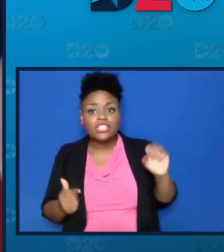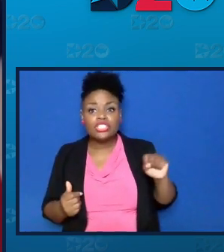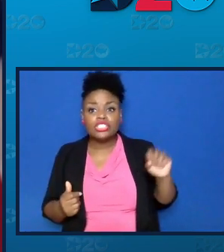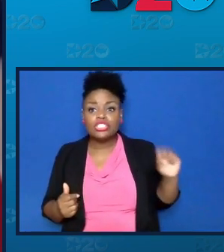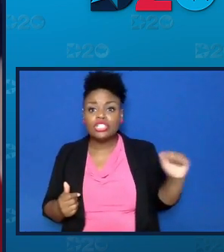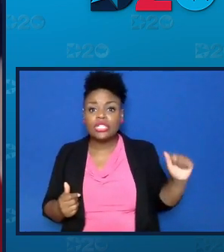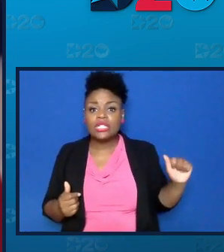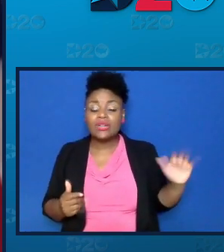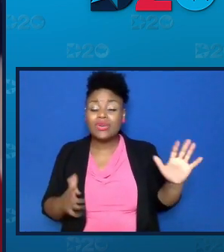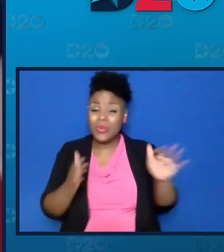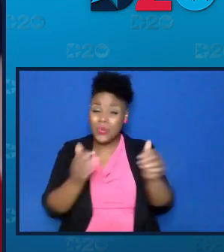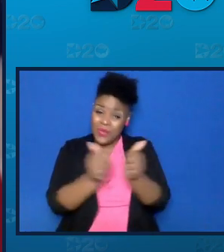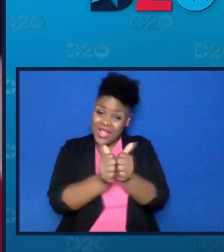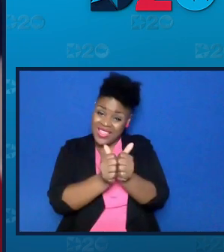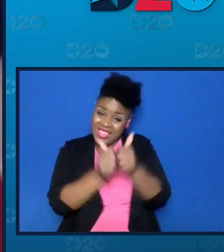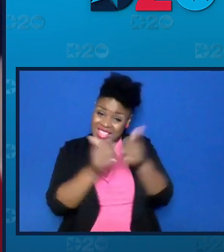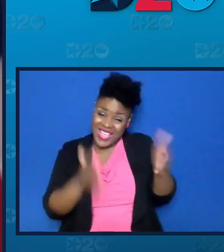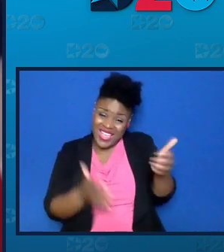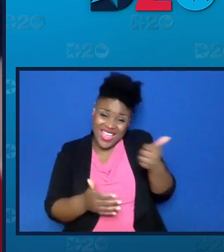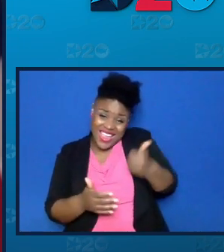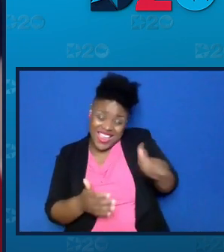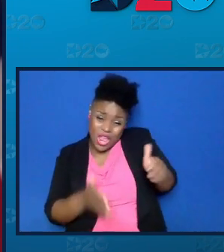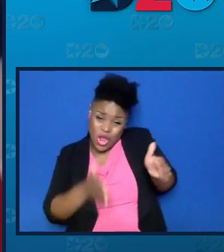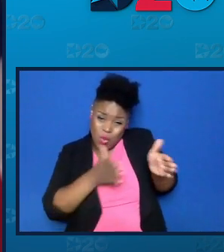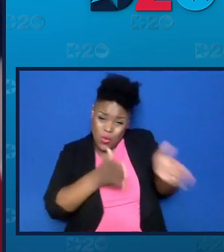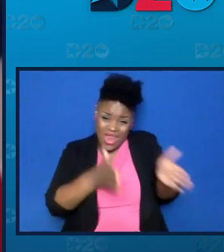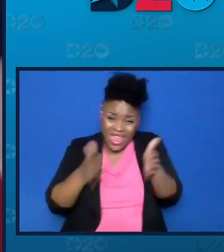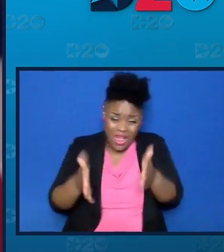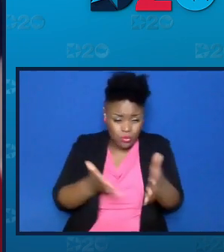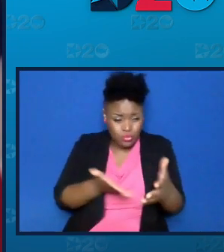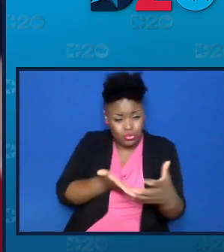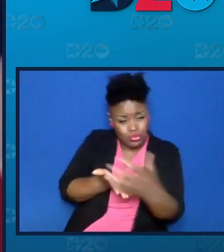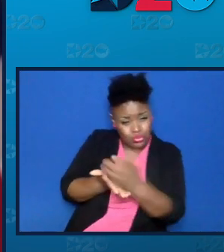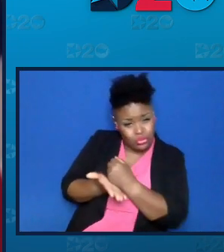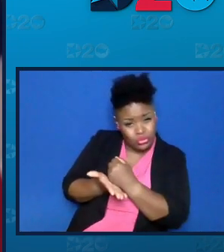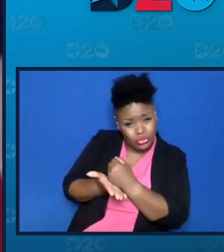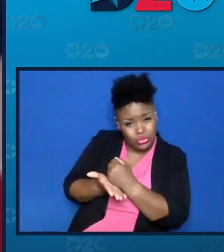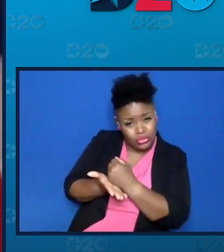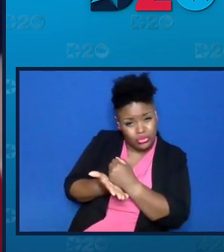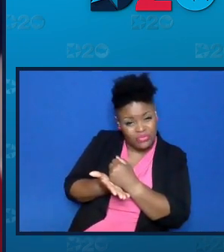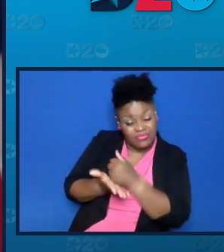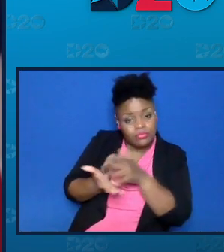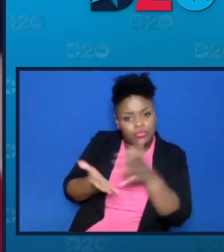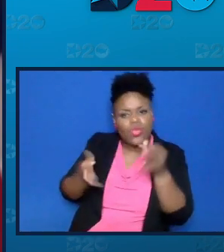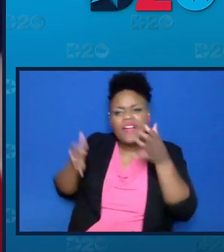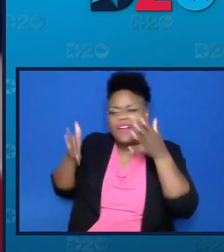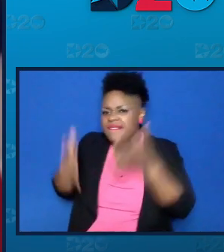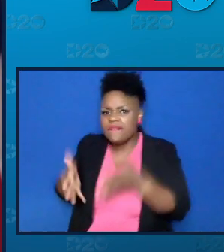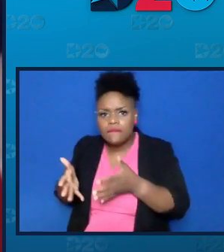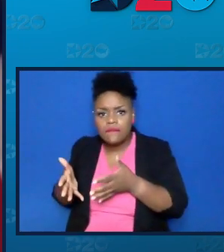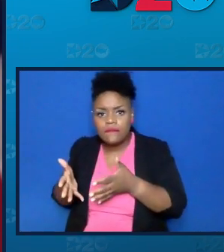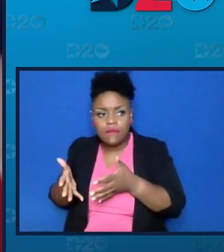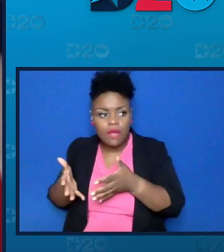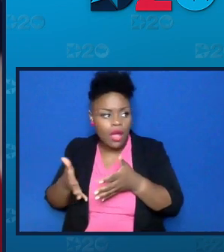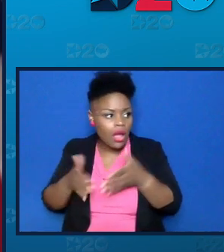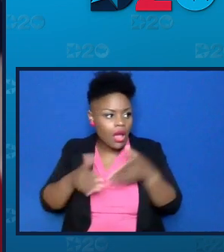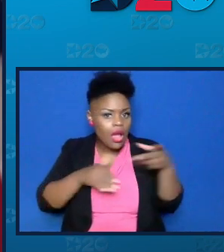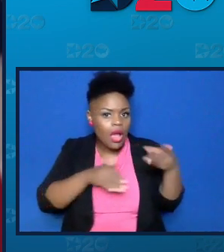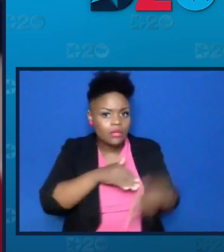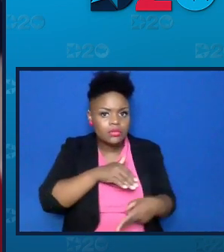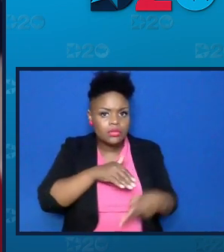of making up for that lost revenue, resulting in cuts. I will not let that happen.